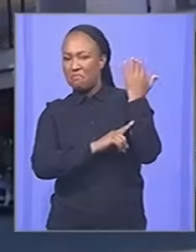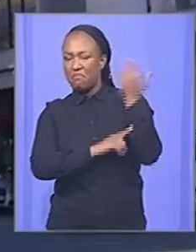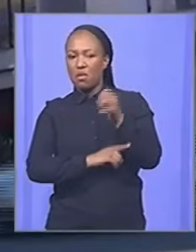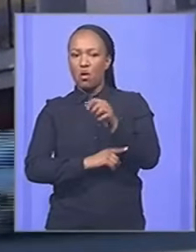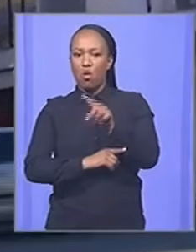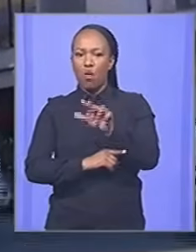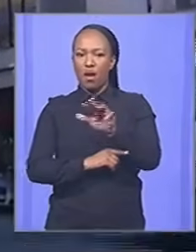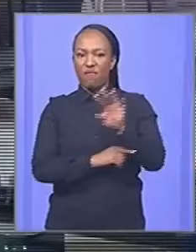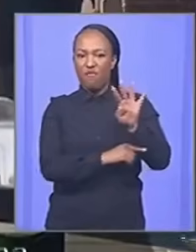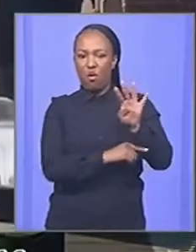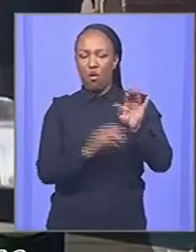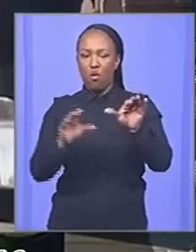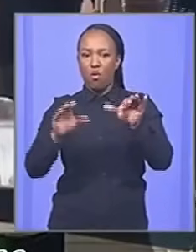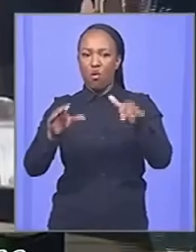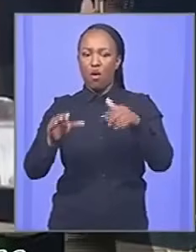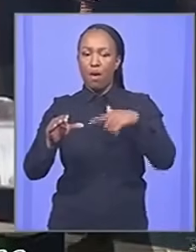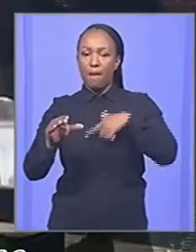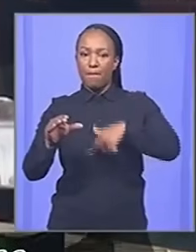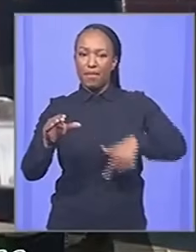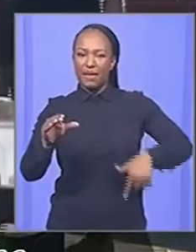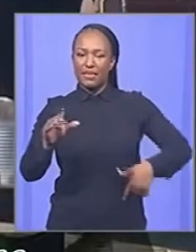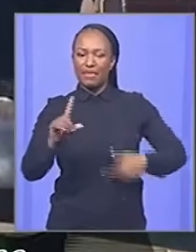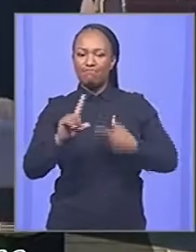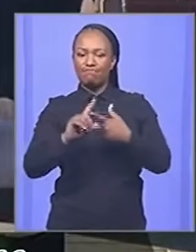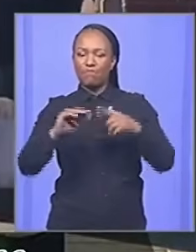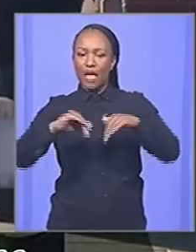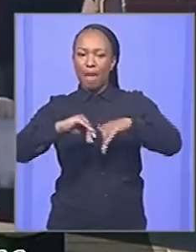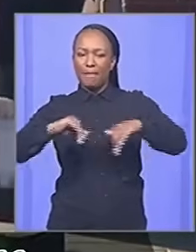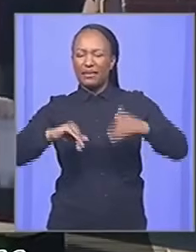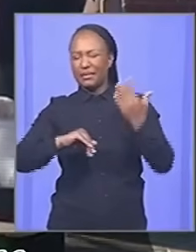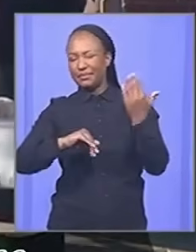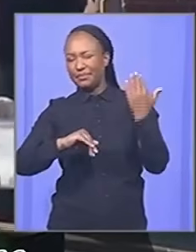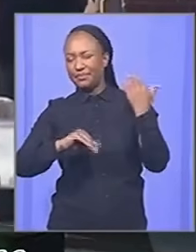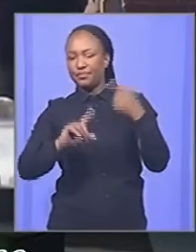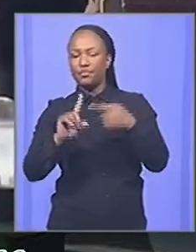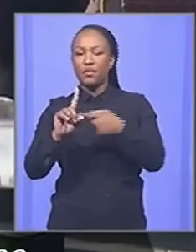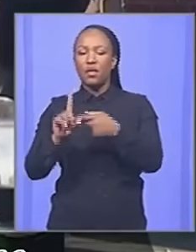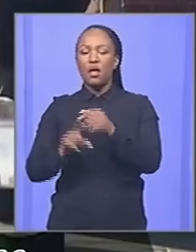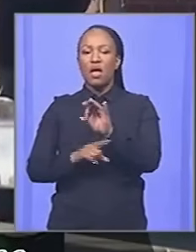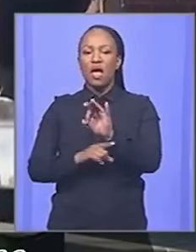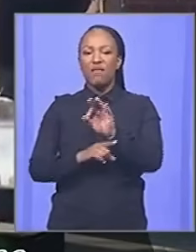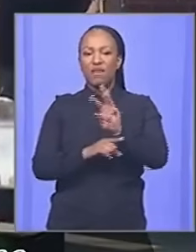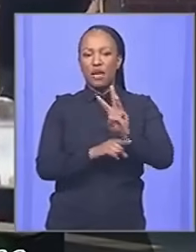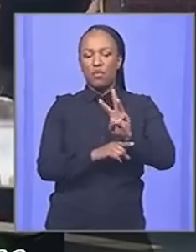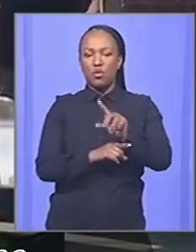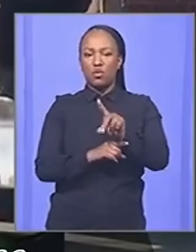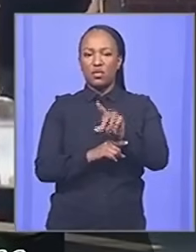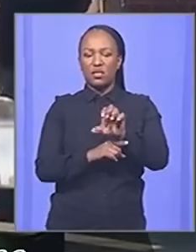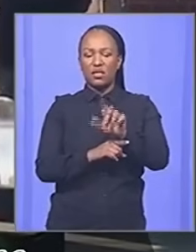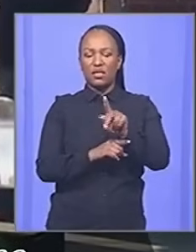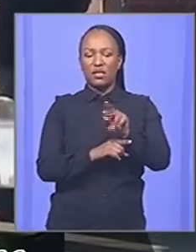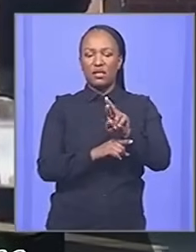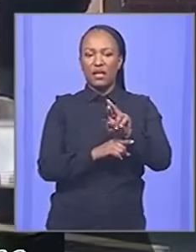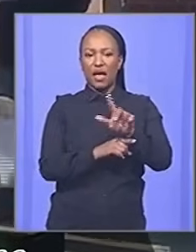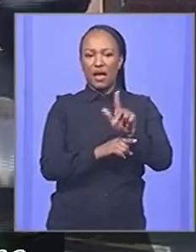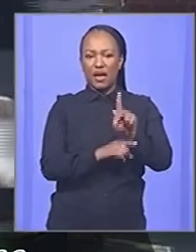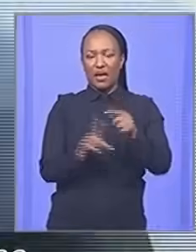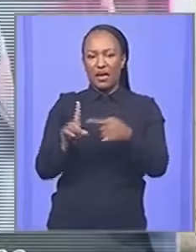dingwe mopresidente wa mafelelo wa mmušo wa apartheid FW de Klerk a ileng a tsoga masetulo sa